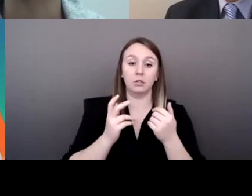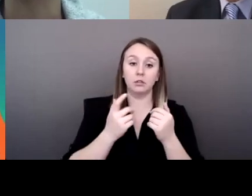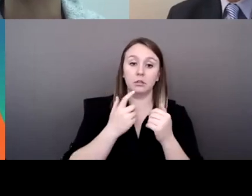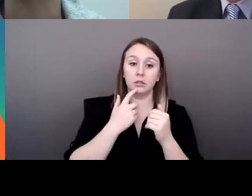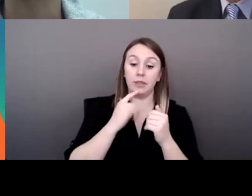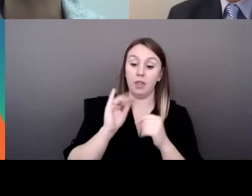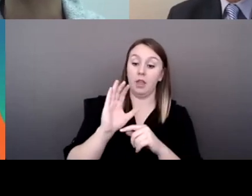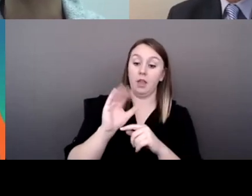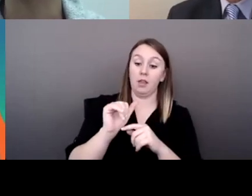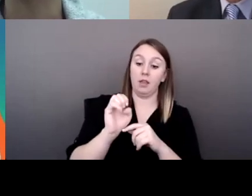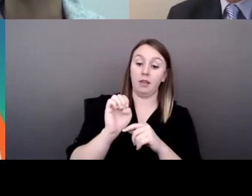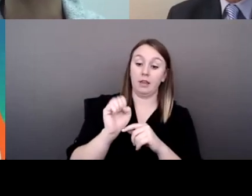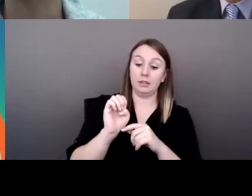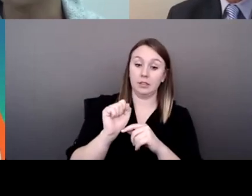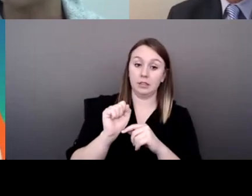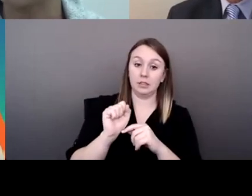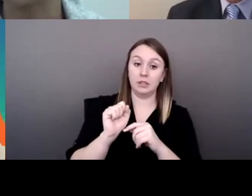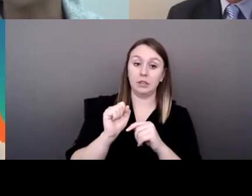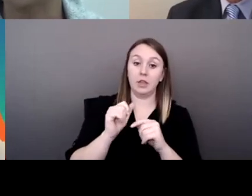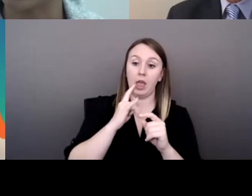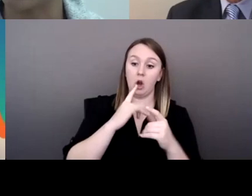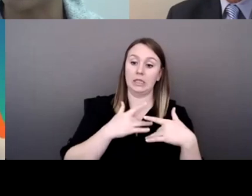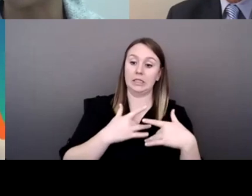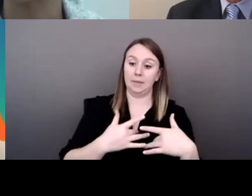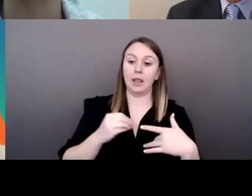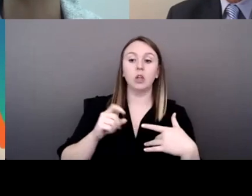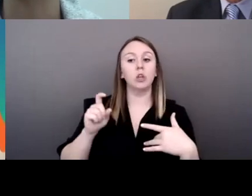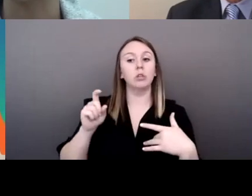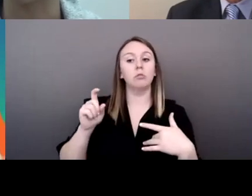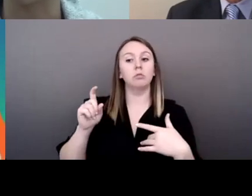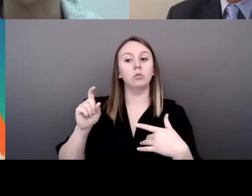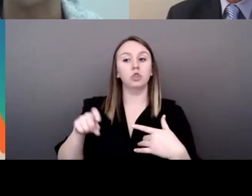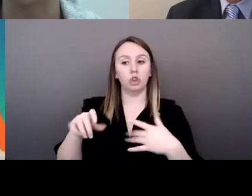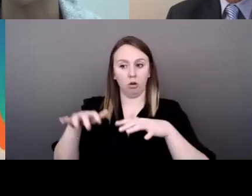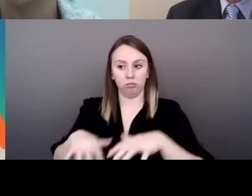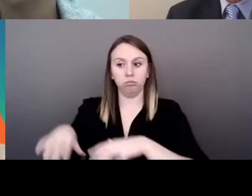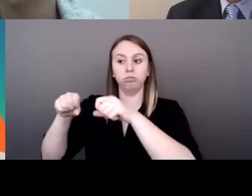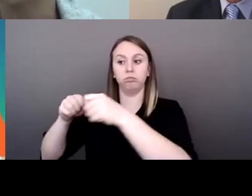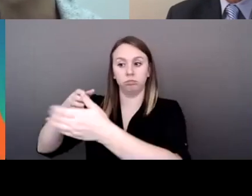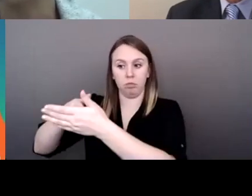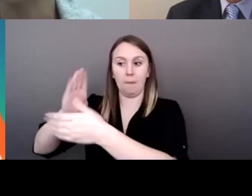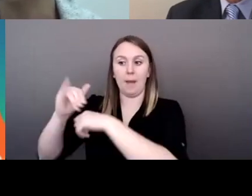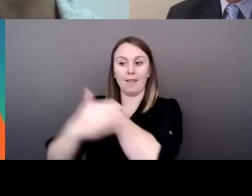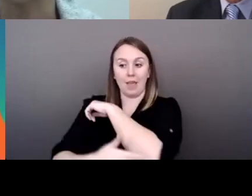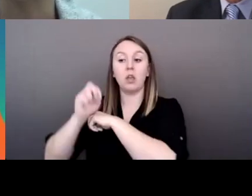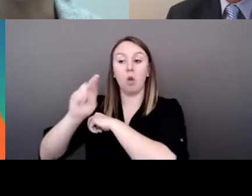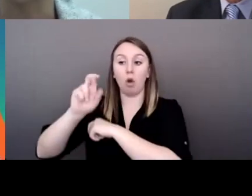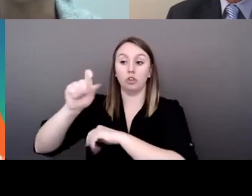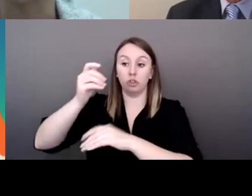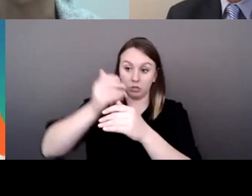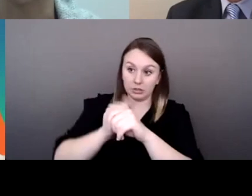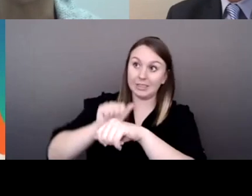that would typically and should be taken up by the county or go to federal level are